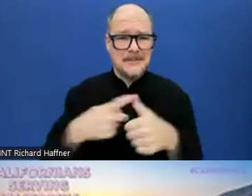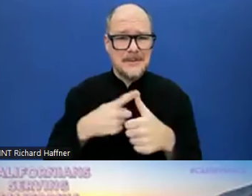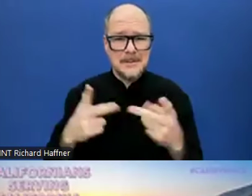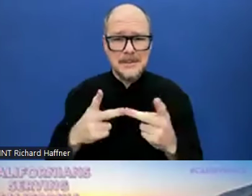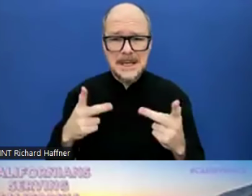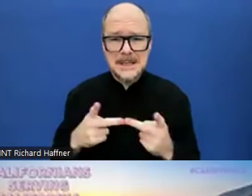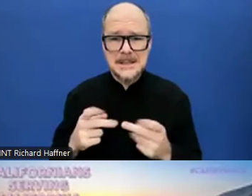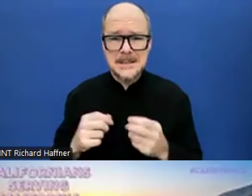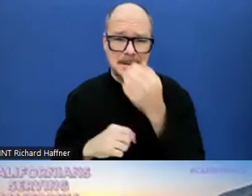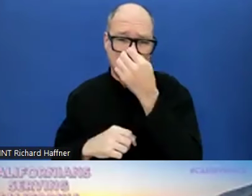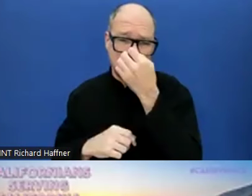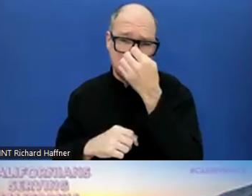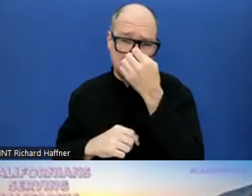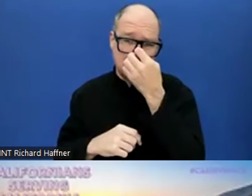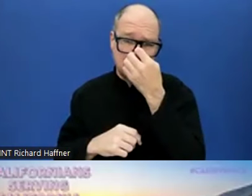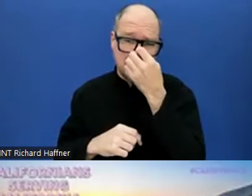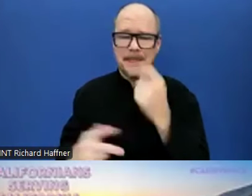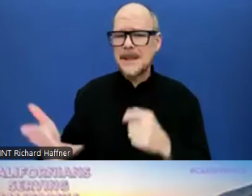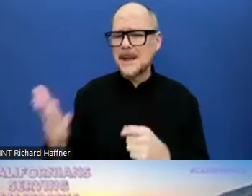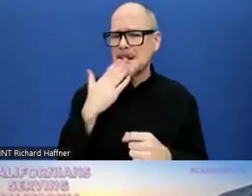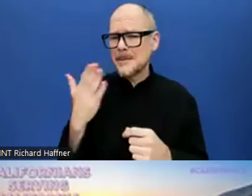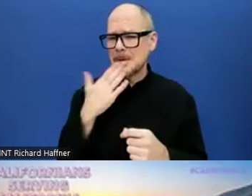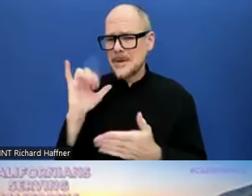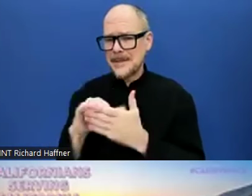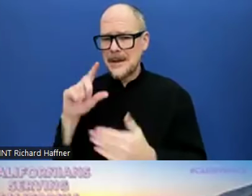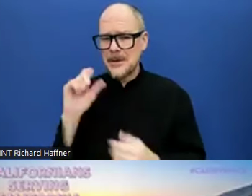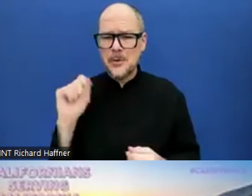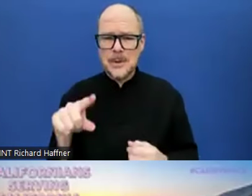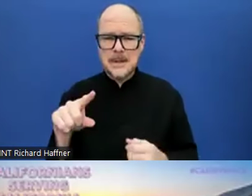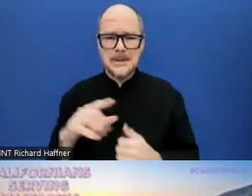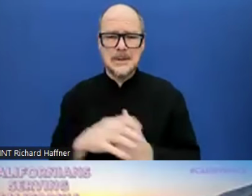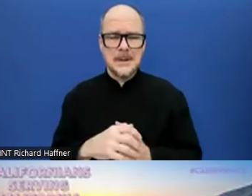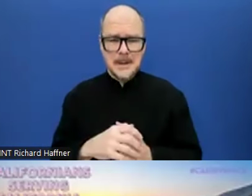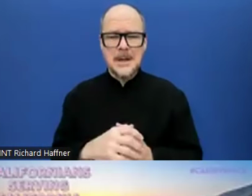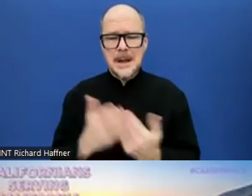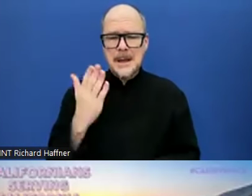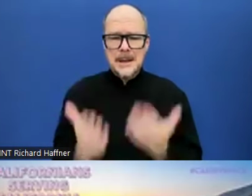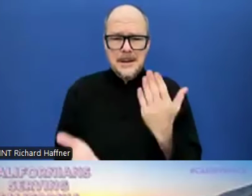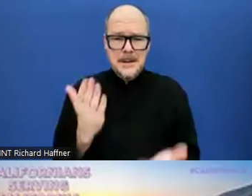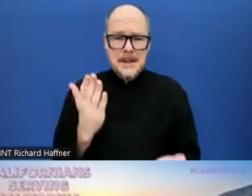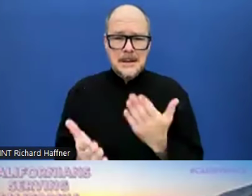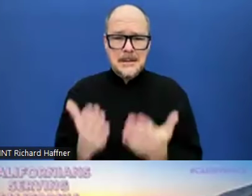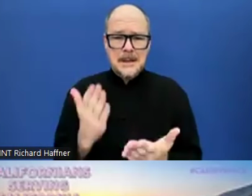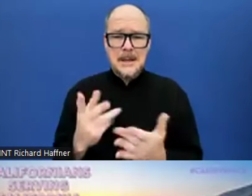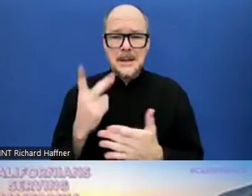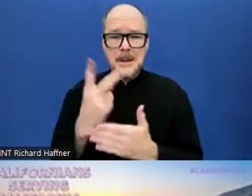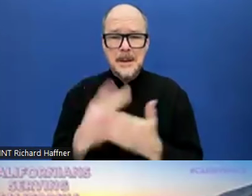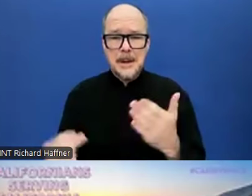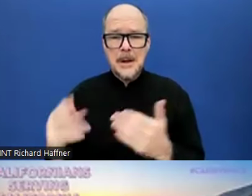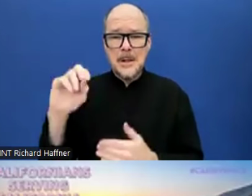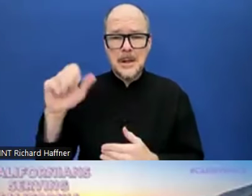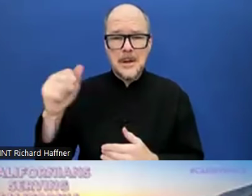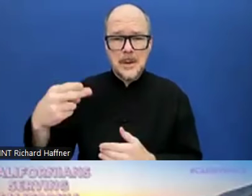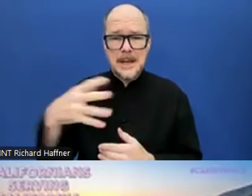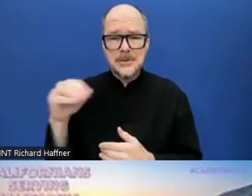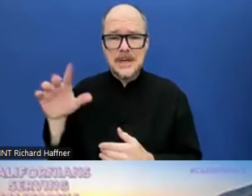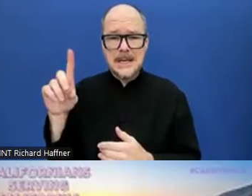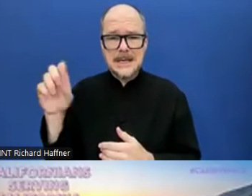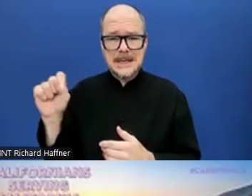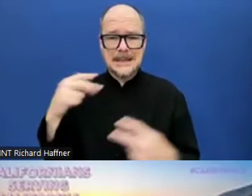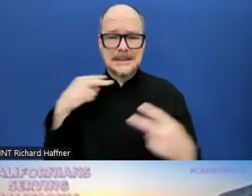Appreciate that question. And I think it might be the case that both OAH and DDS are in a tight spot to